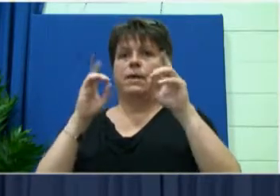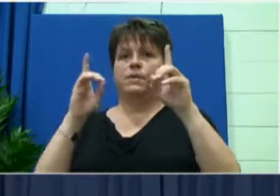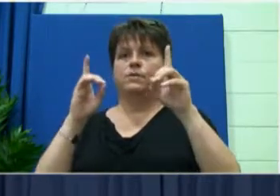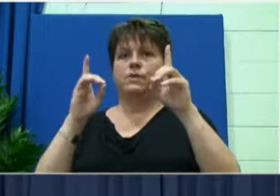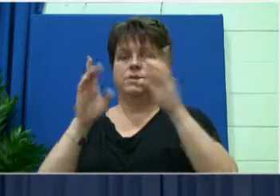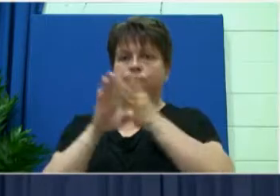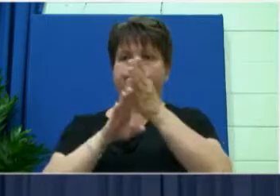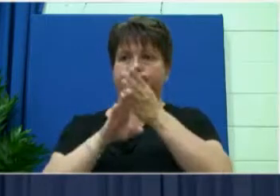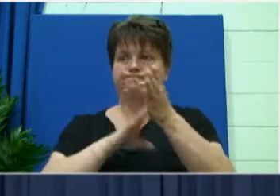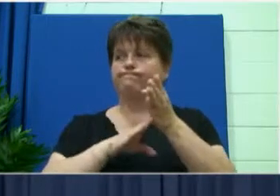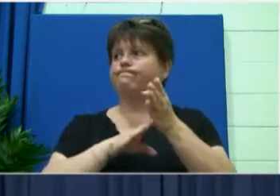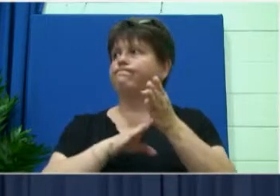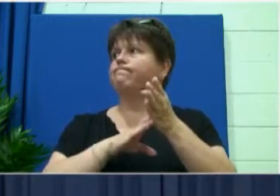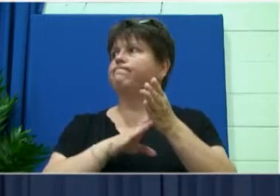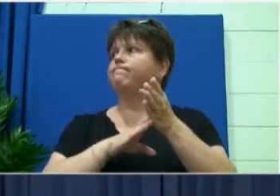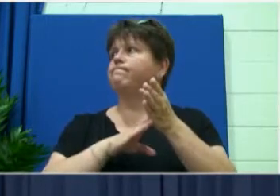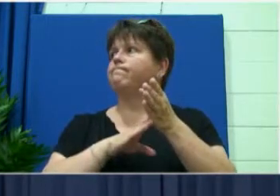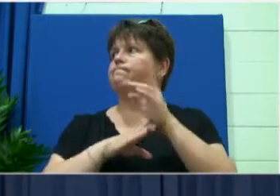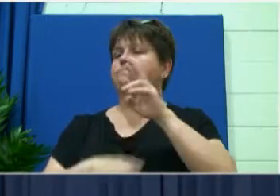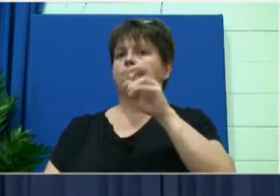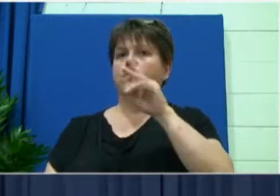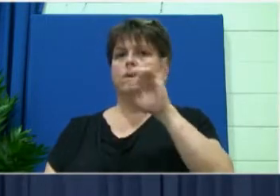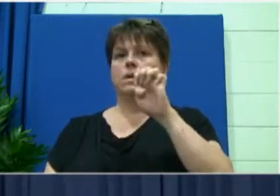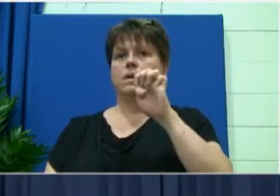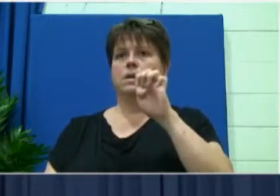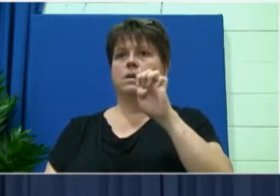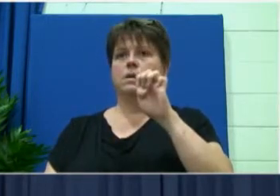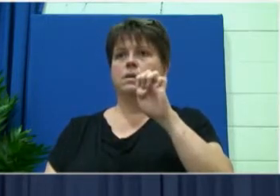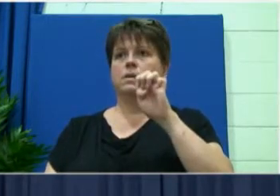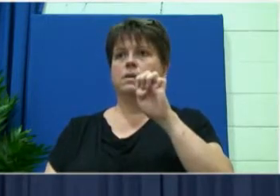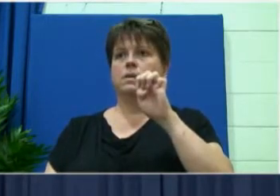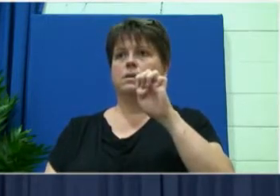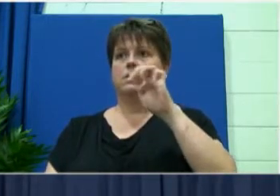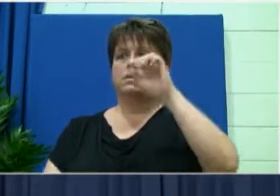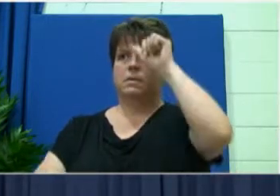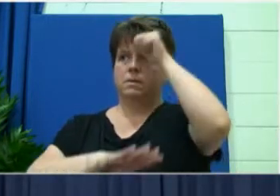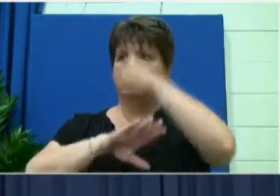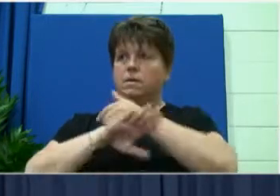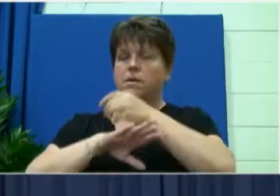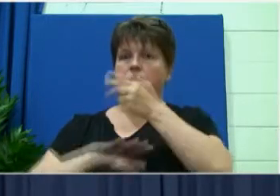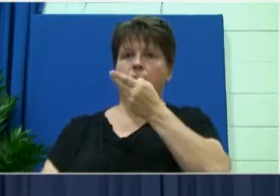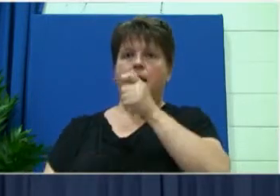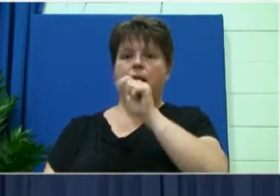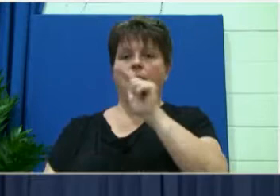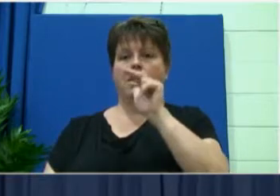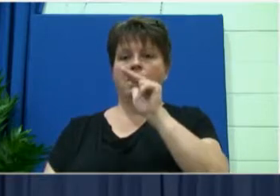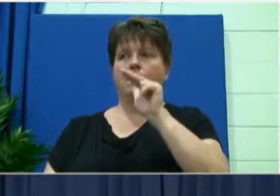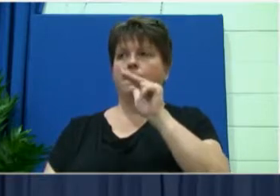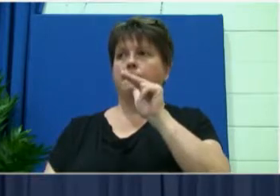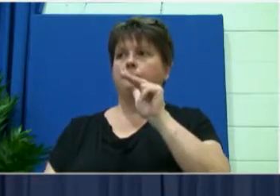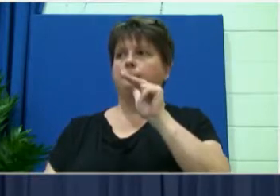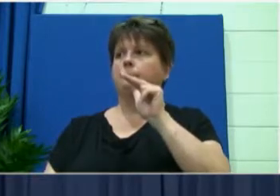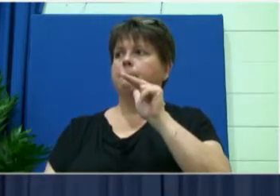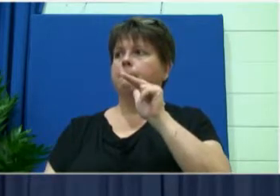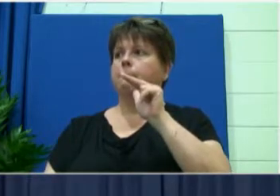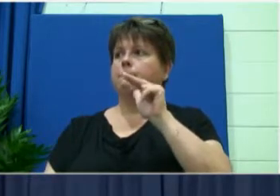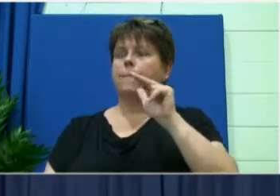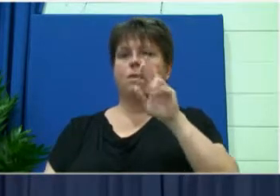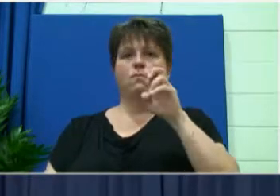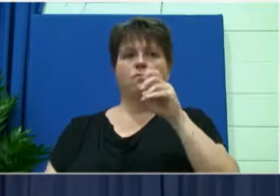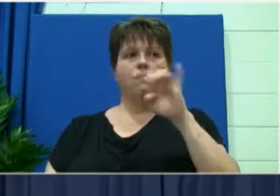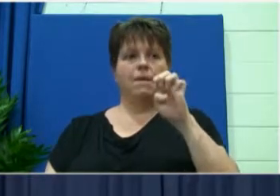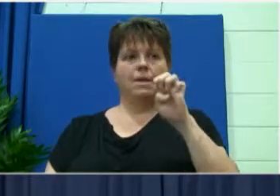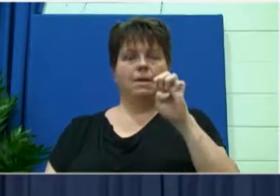education career. Ronnie is the son of Helen Beeman and Ronnie Beeman